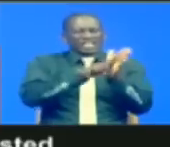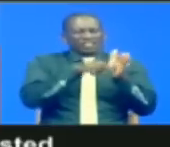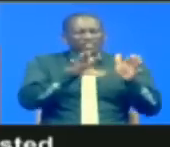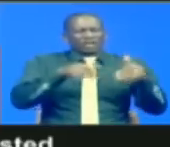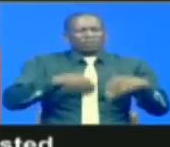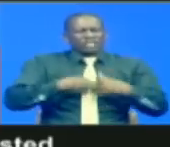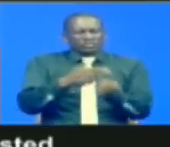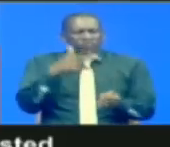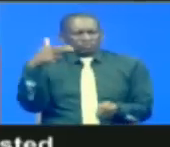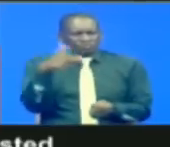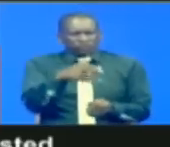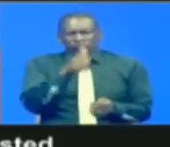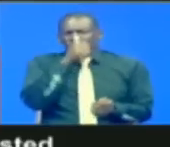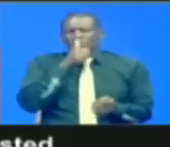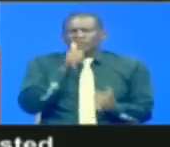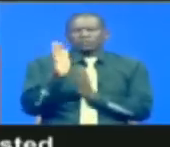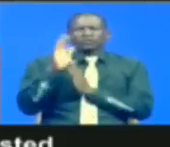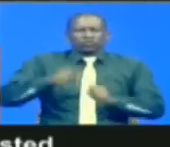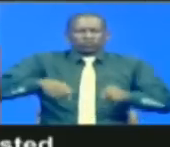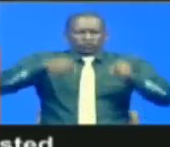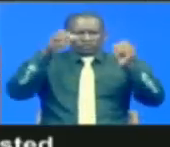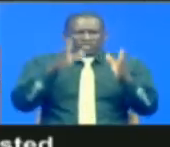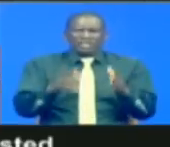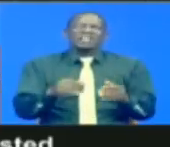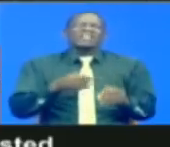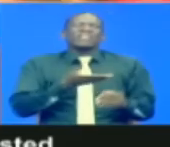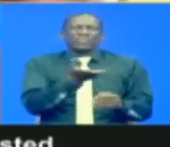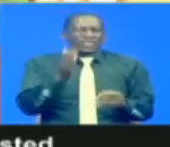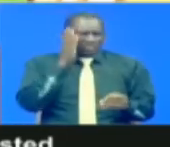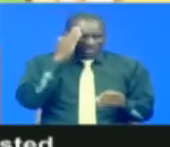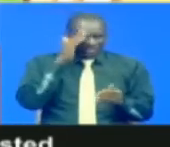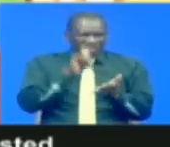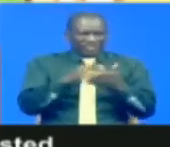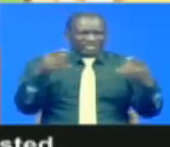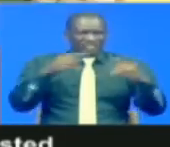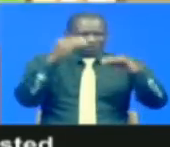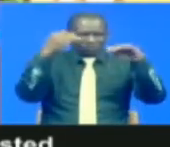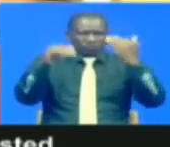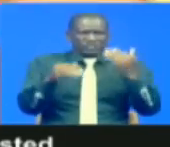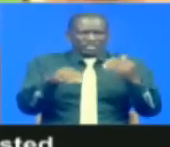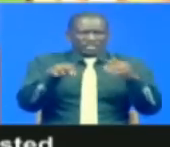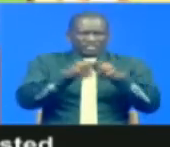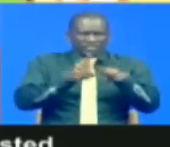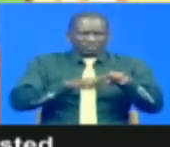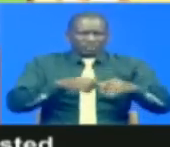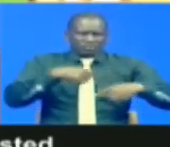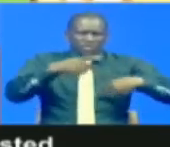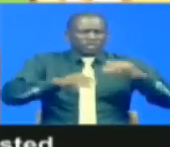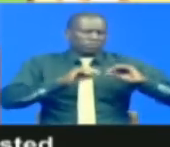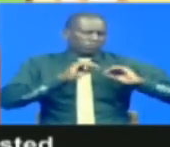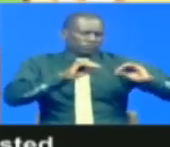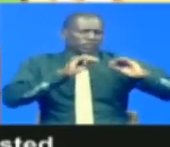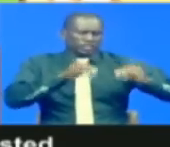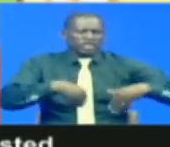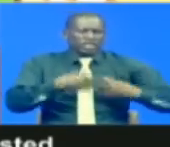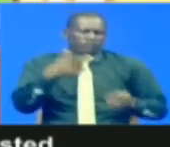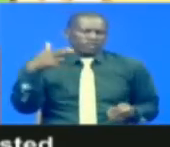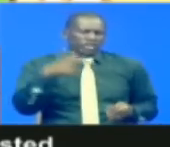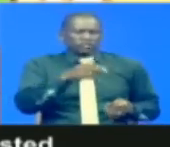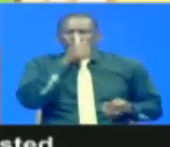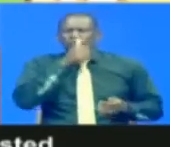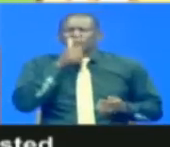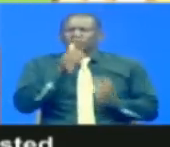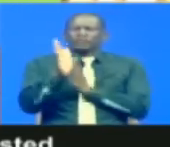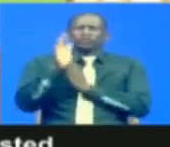think the private security officer diluted in terms of their professional. Meanwhile, the process of training and equipping private security guards